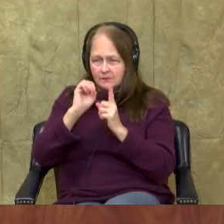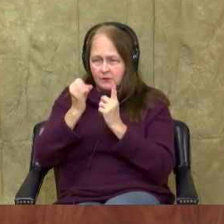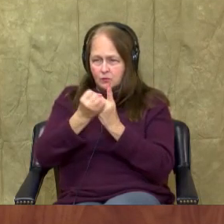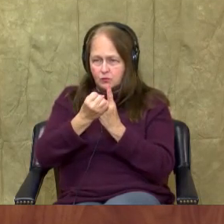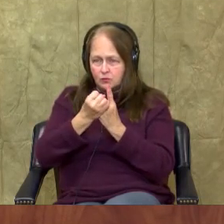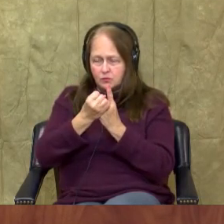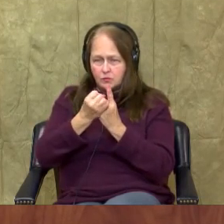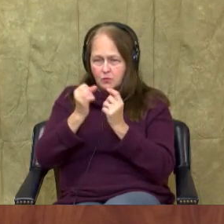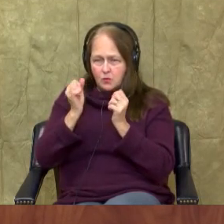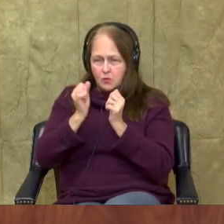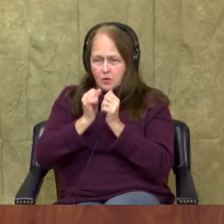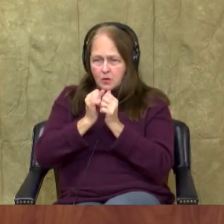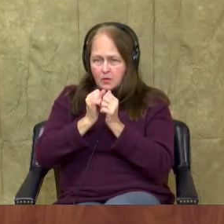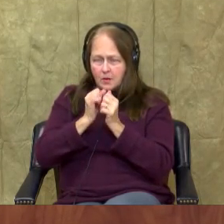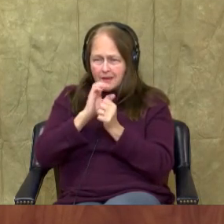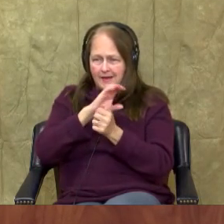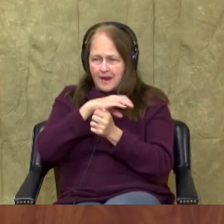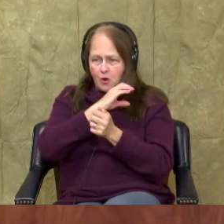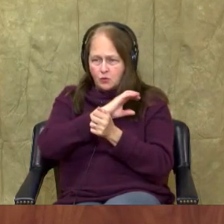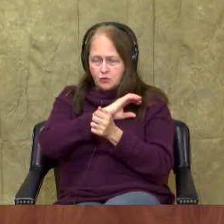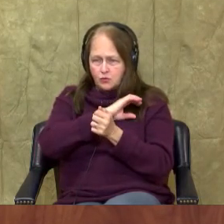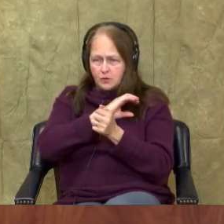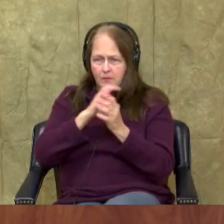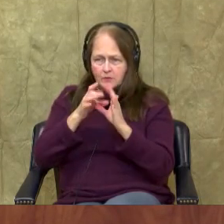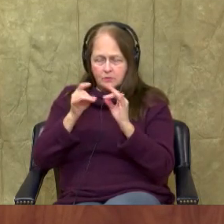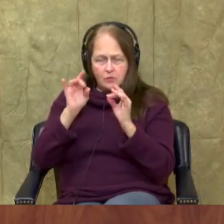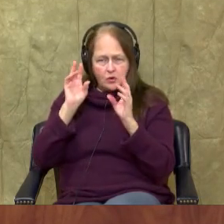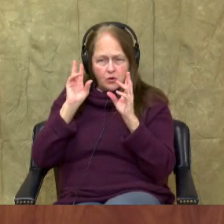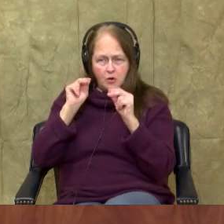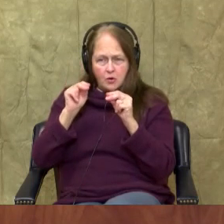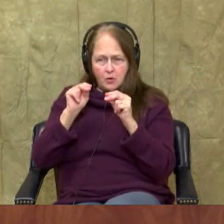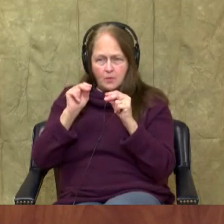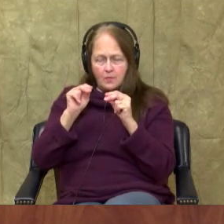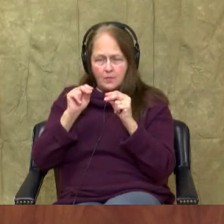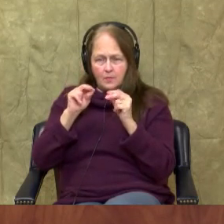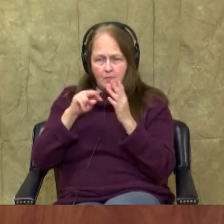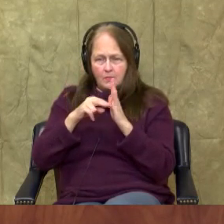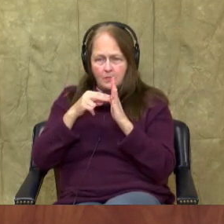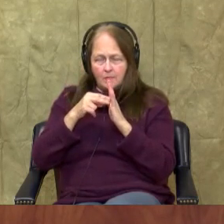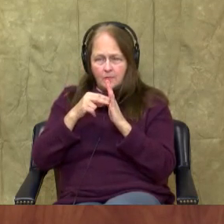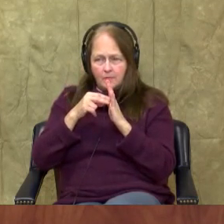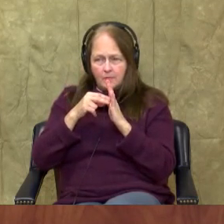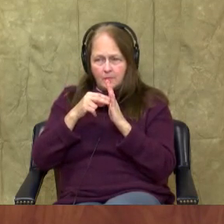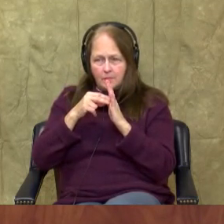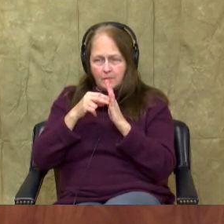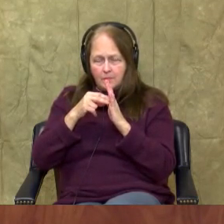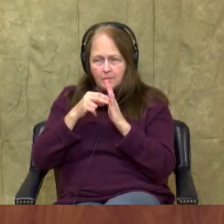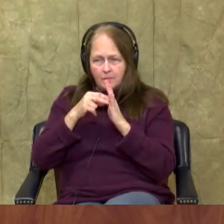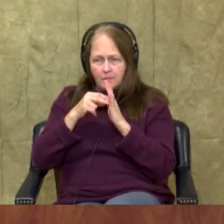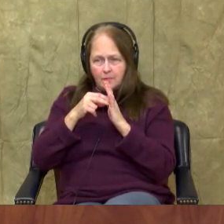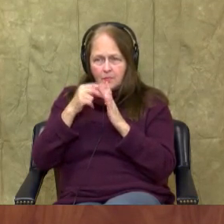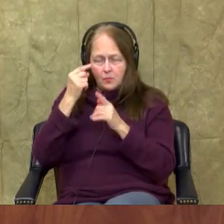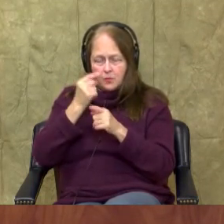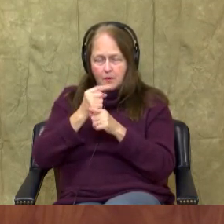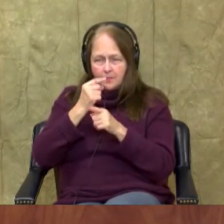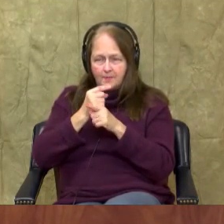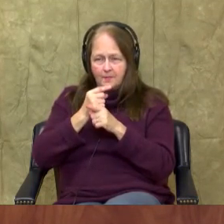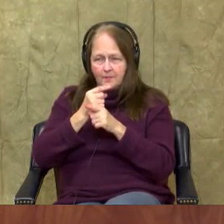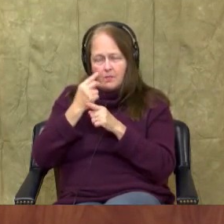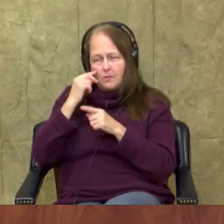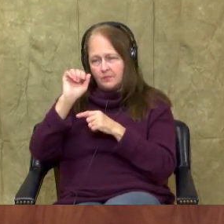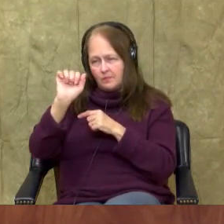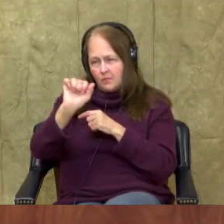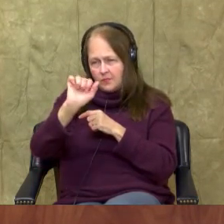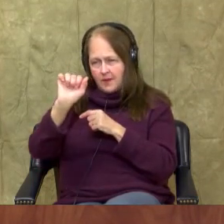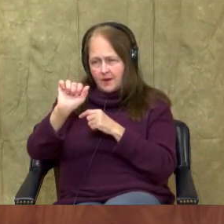where he interacted with a character? No, it doesn't. But we can't eliminate everything, right? So let's look